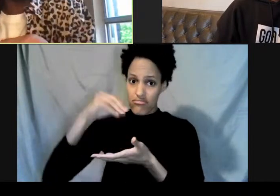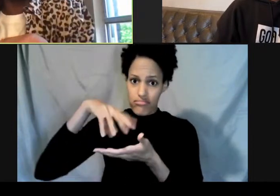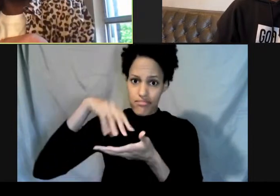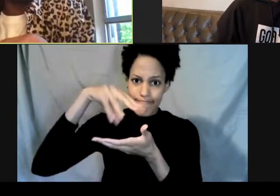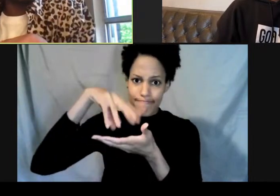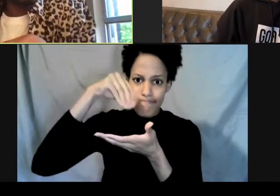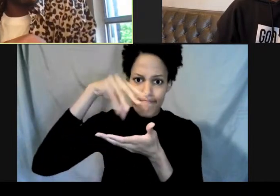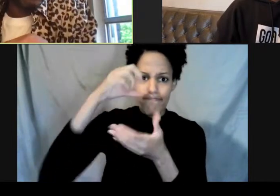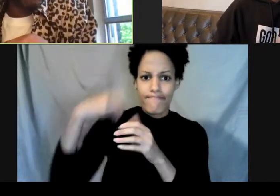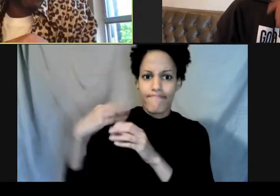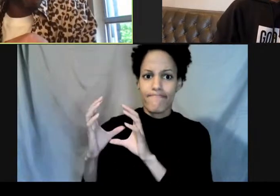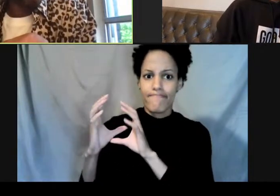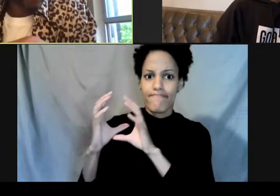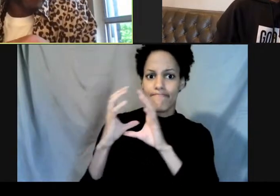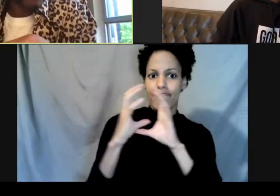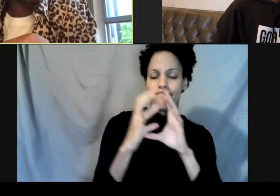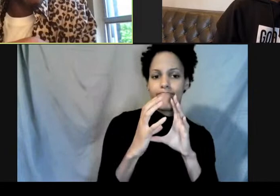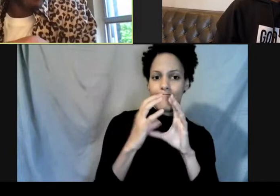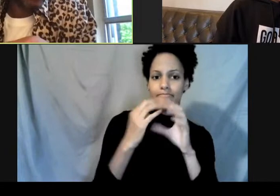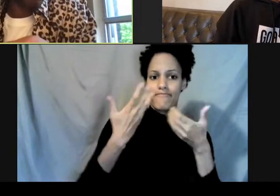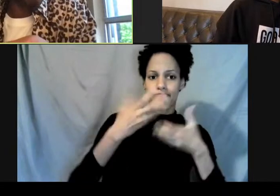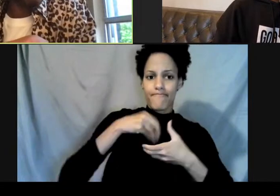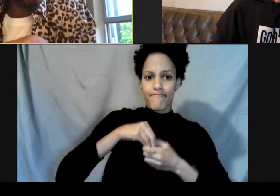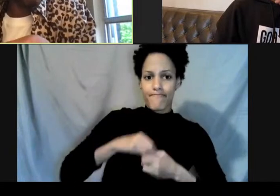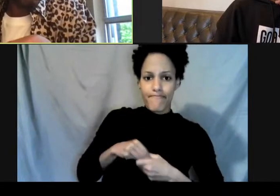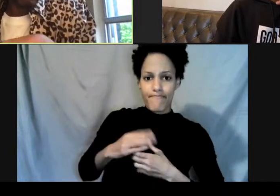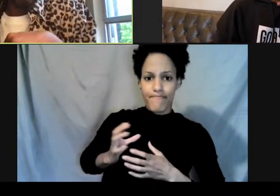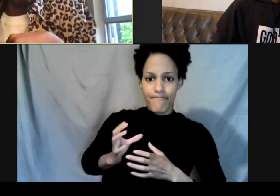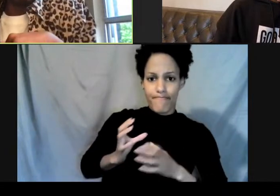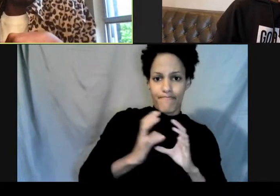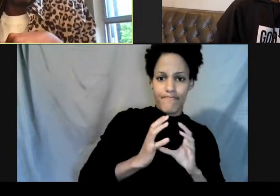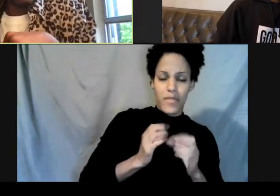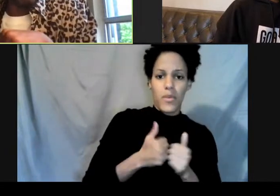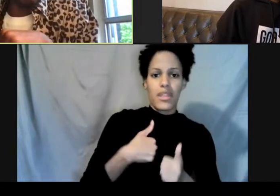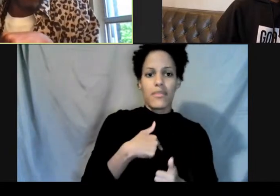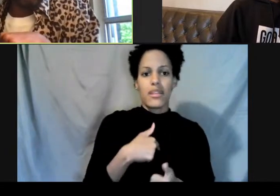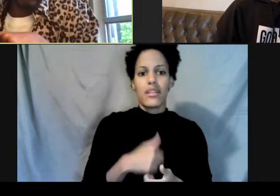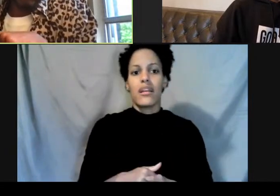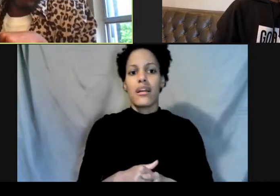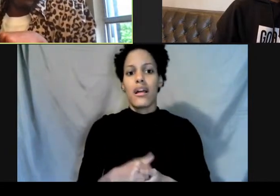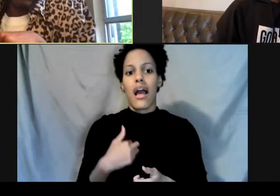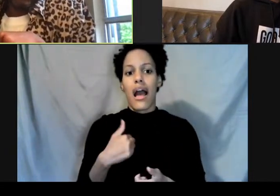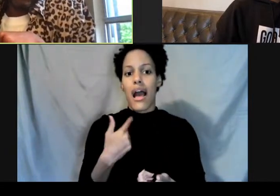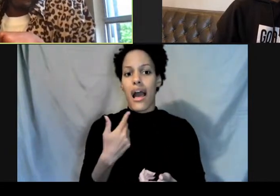started to understand why and how we look like angry Black people.